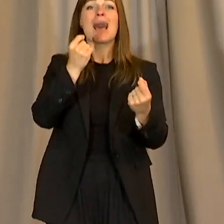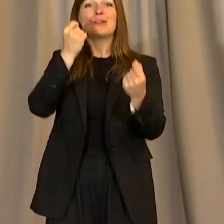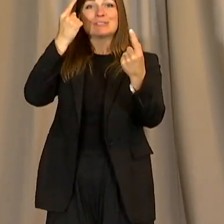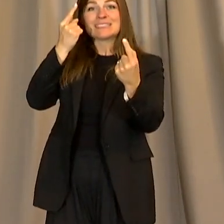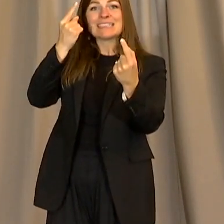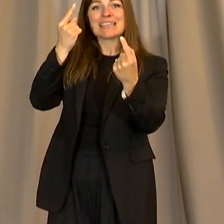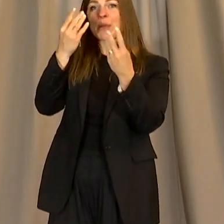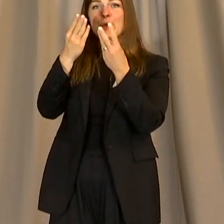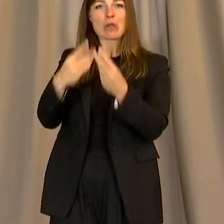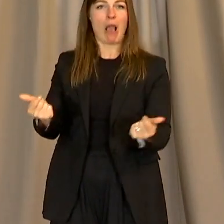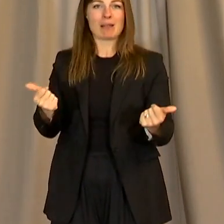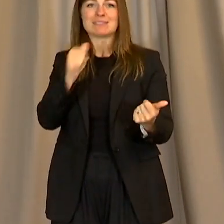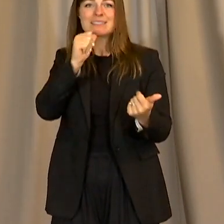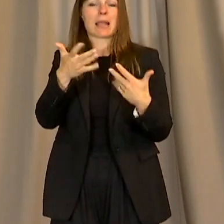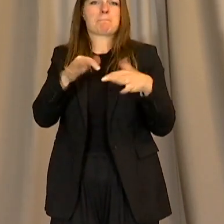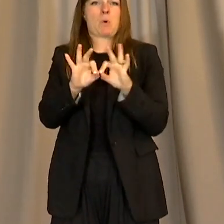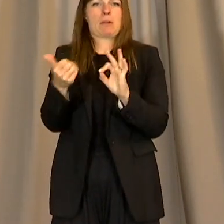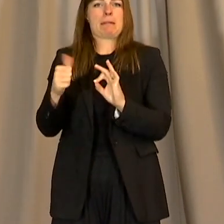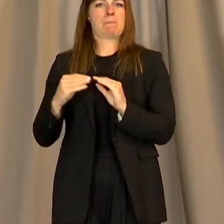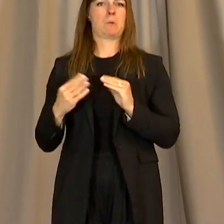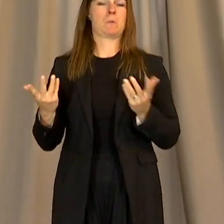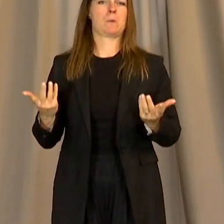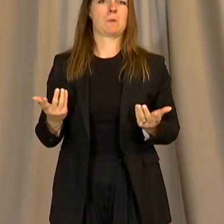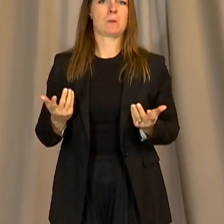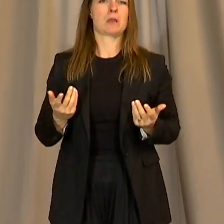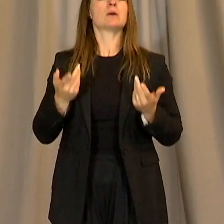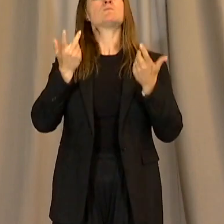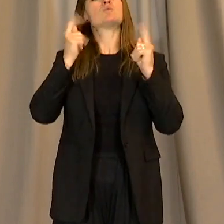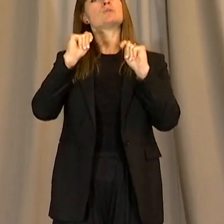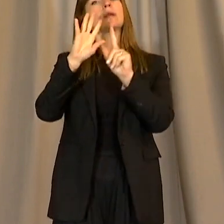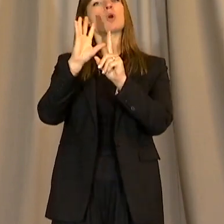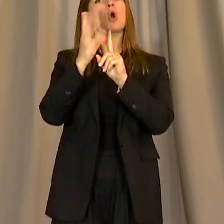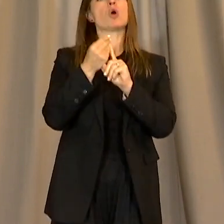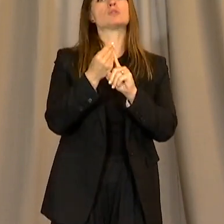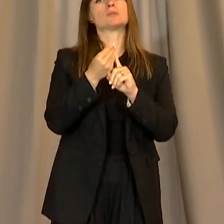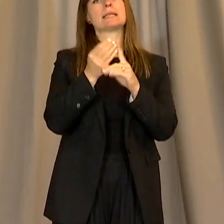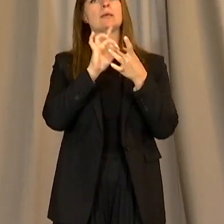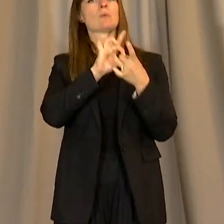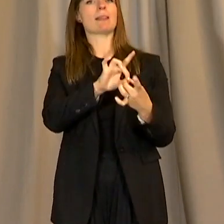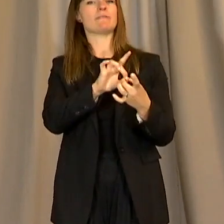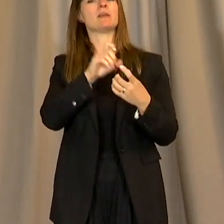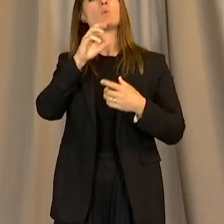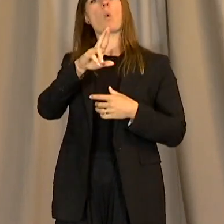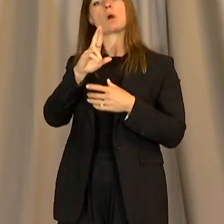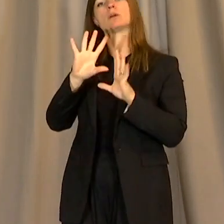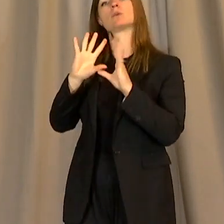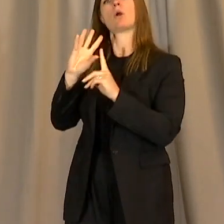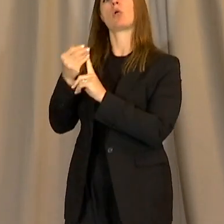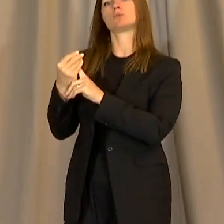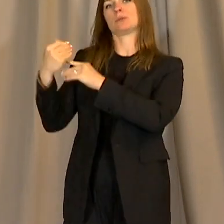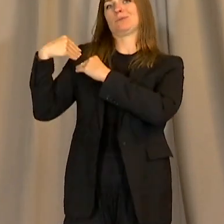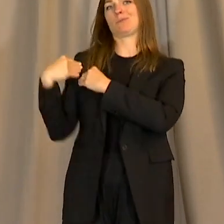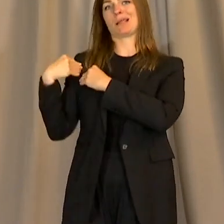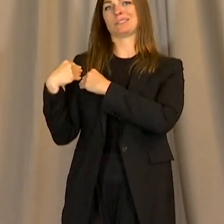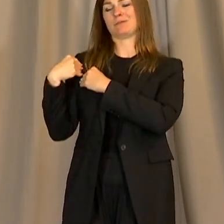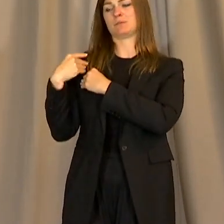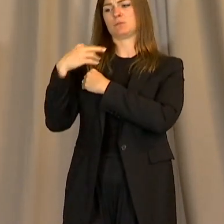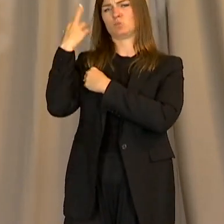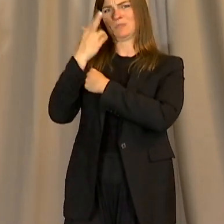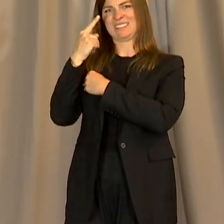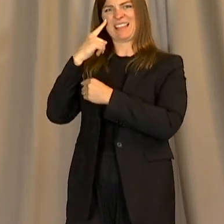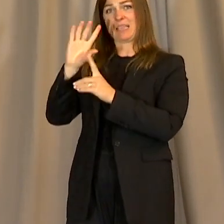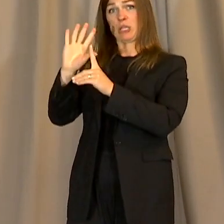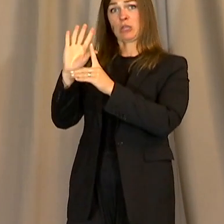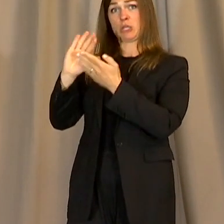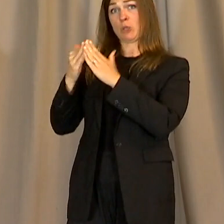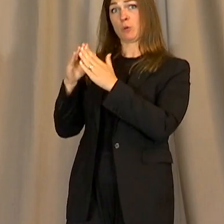is no longer relevant. So I try to go with culturally relevant or culturally responsive, because I do think that you need to be responsive to the community